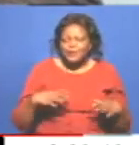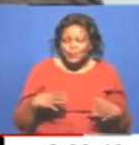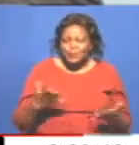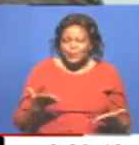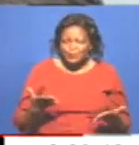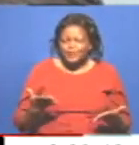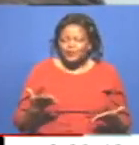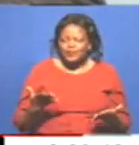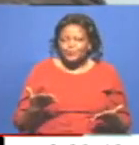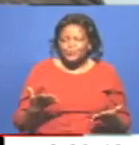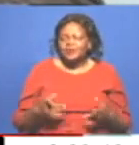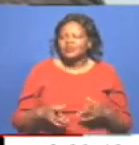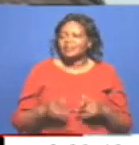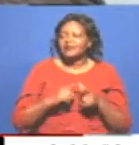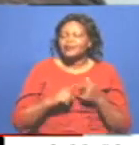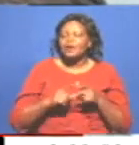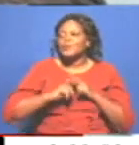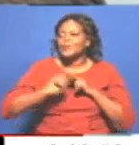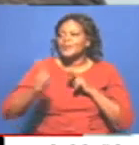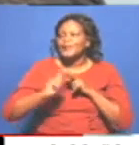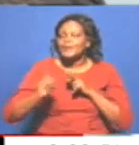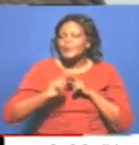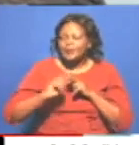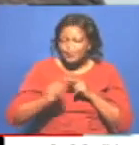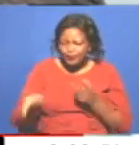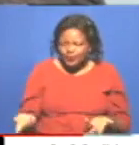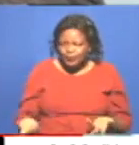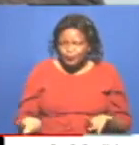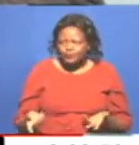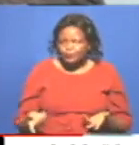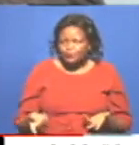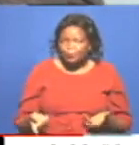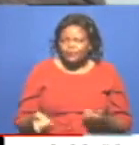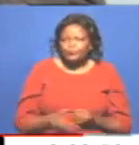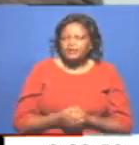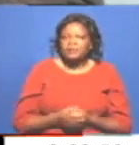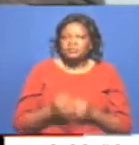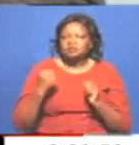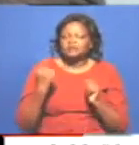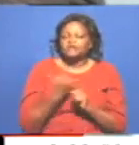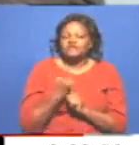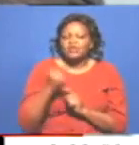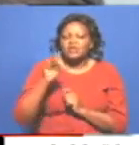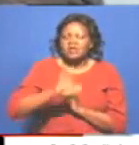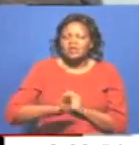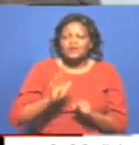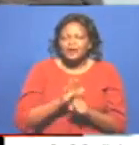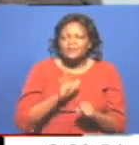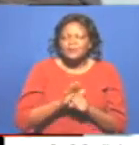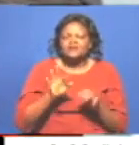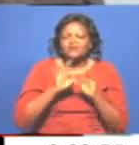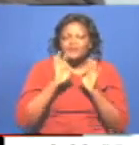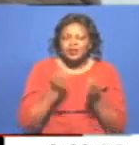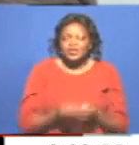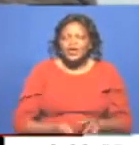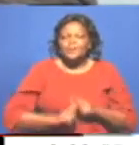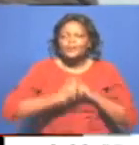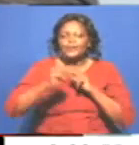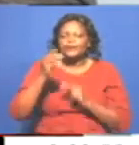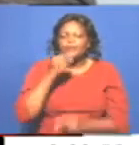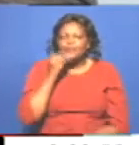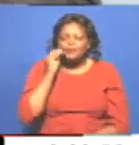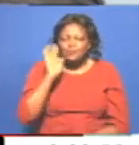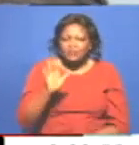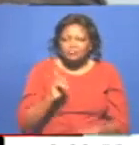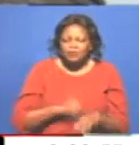as affected people flee from their homes. In Lamaiywe, that's in Mochongoi ward, Baringo South, hundreds of families have fled their homes after one